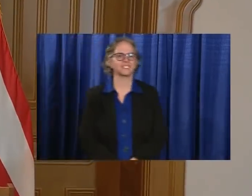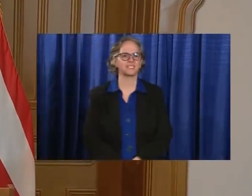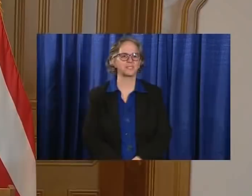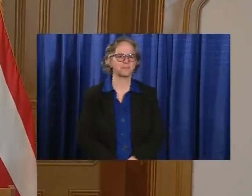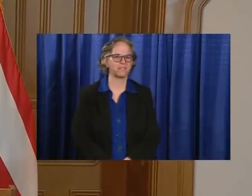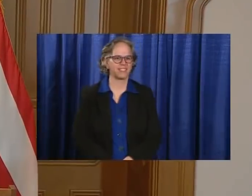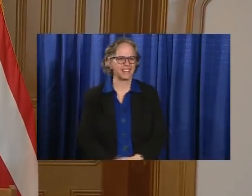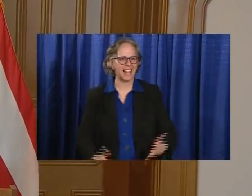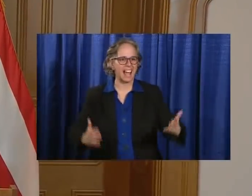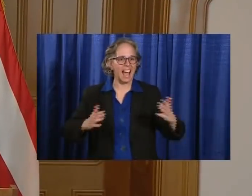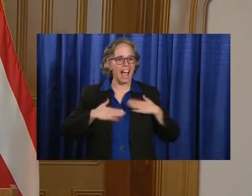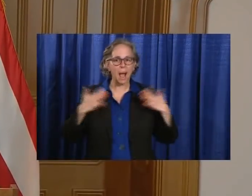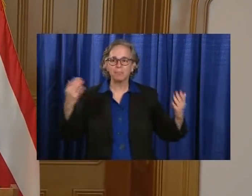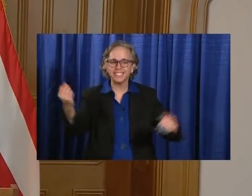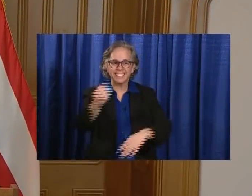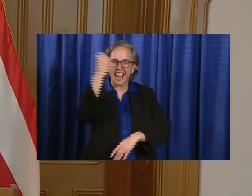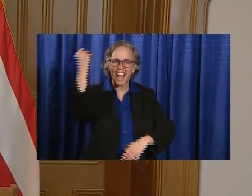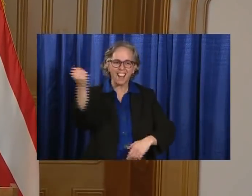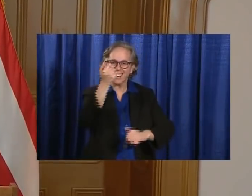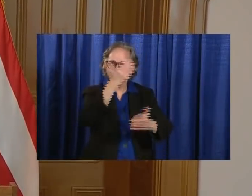Happy Saturday, everybody.